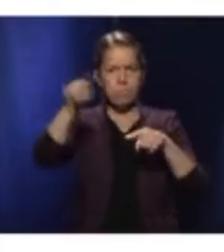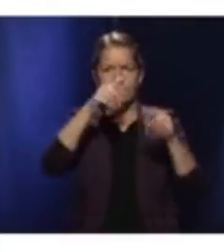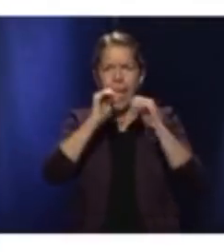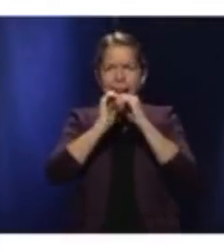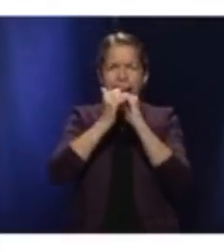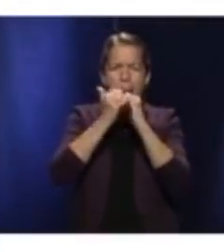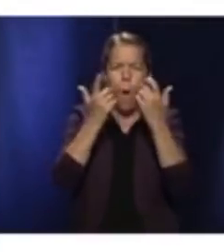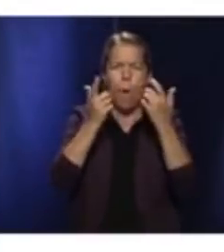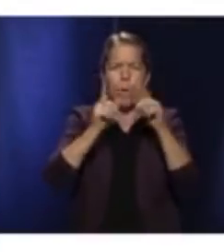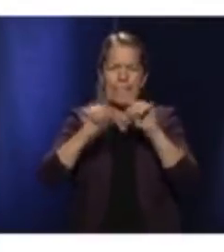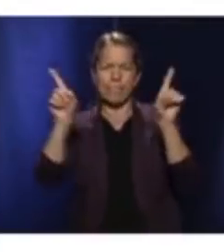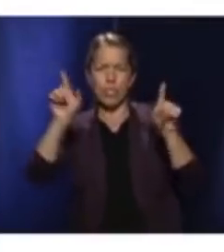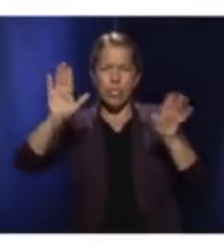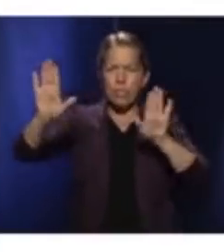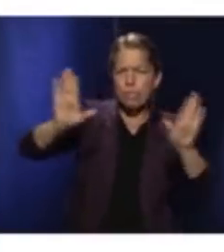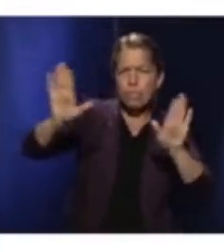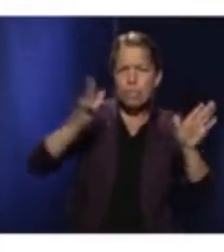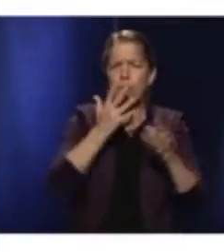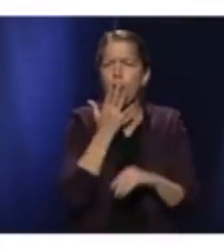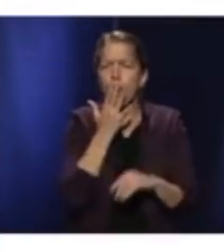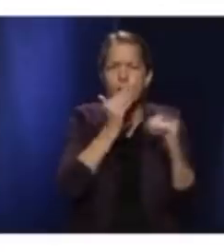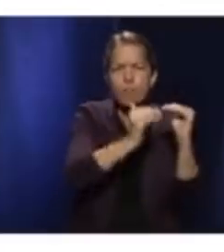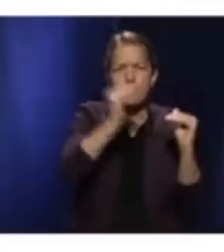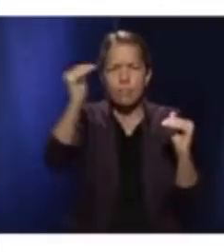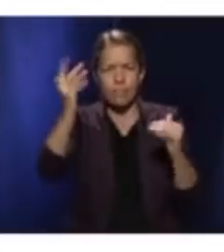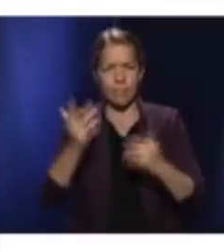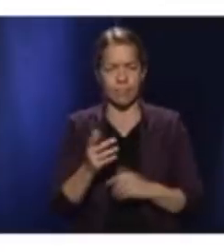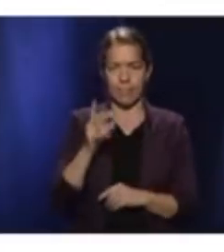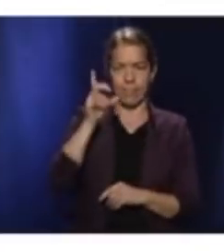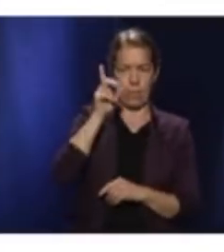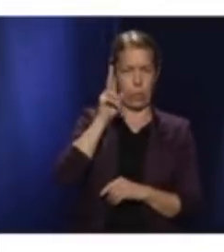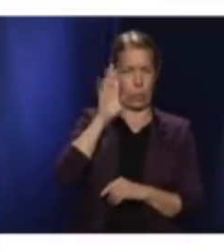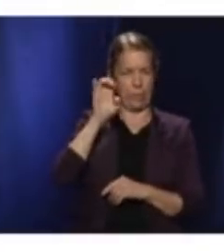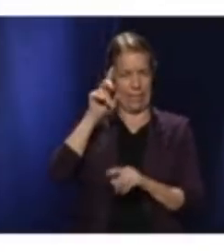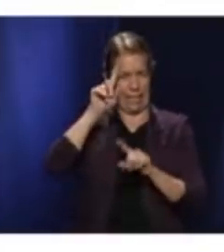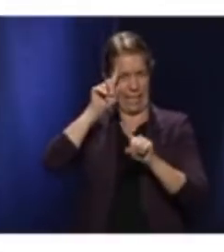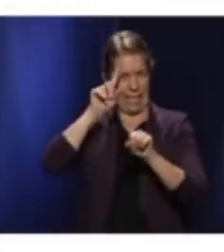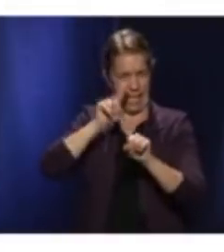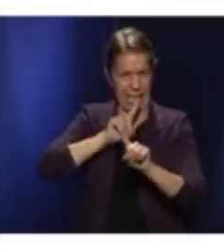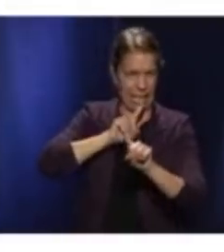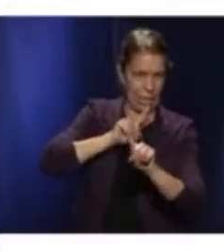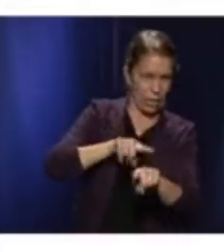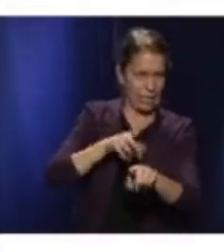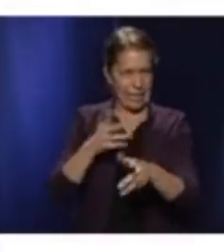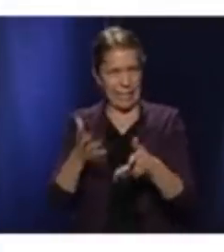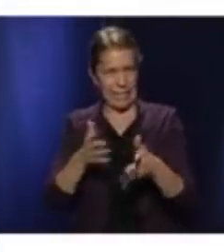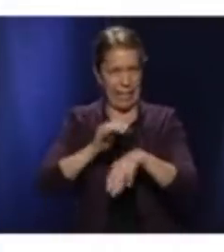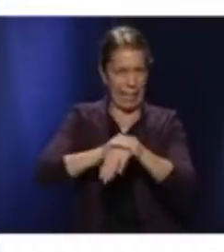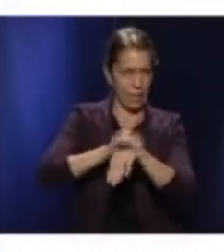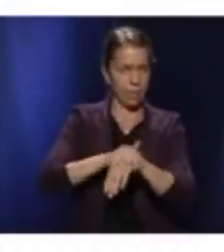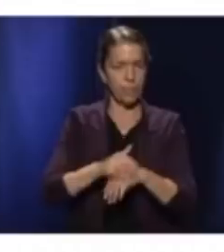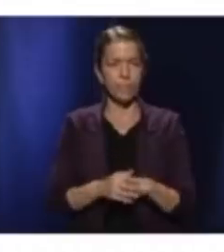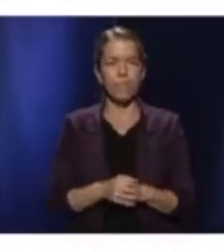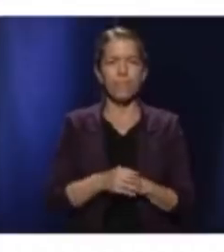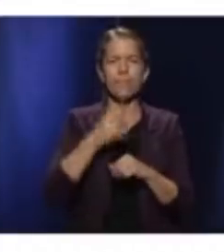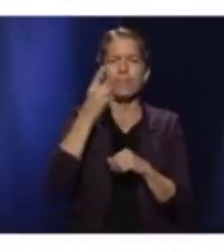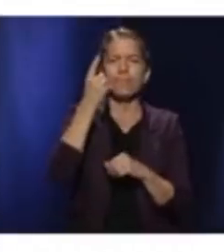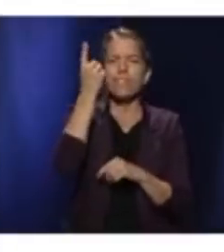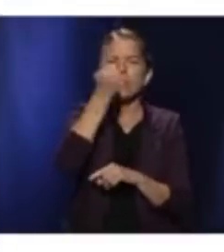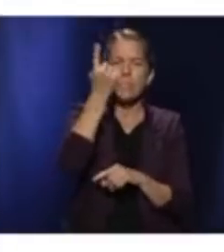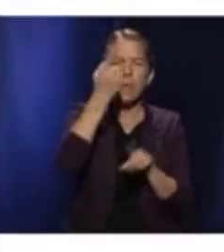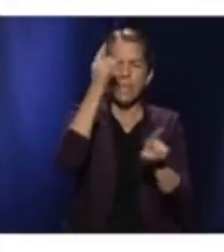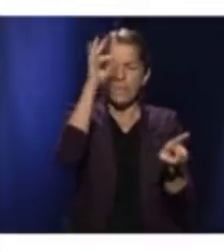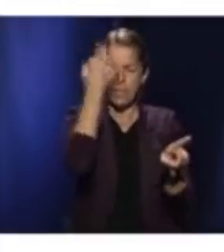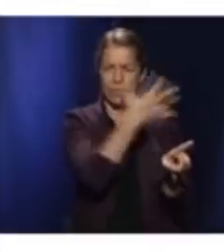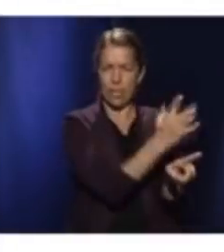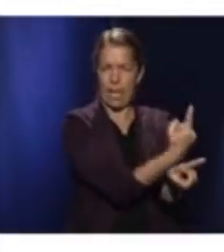If I need help, I think that I had a question earlier, do we have a full region approach or